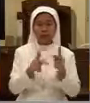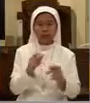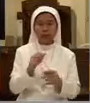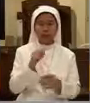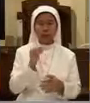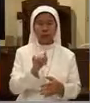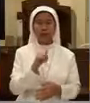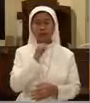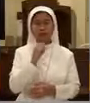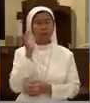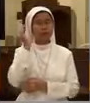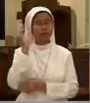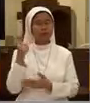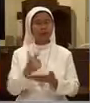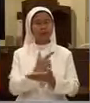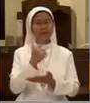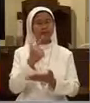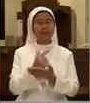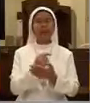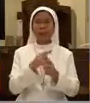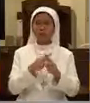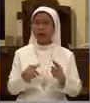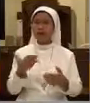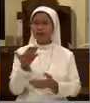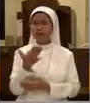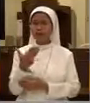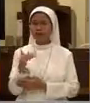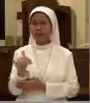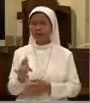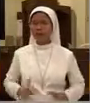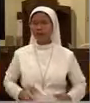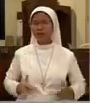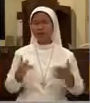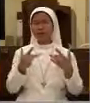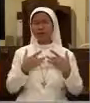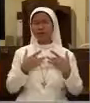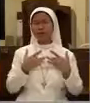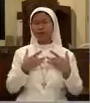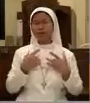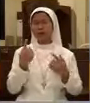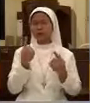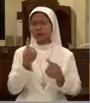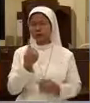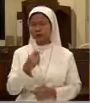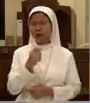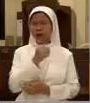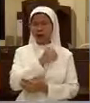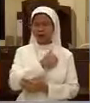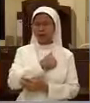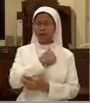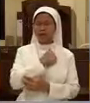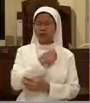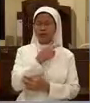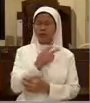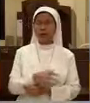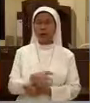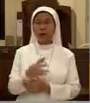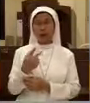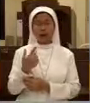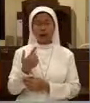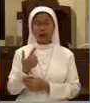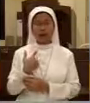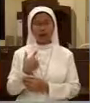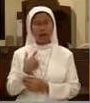some of them live out the qualities that the Lord expects of